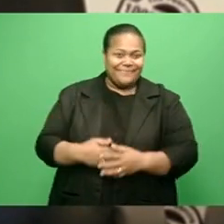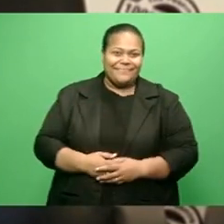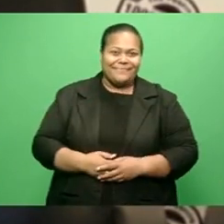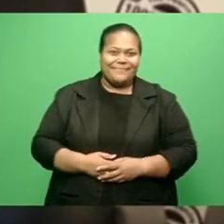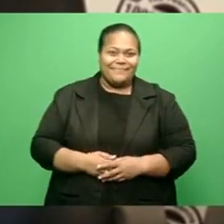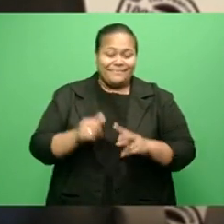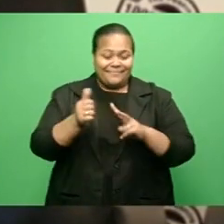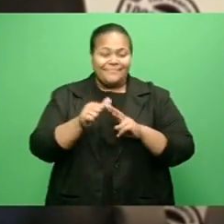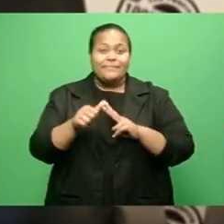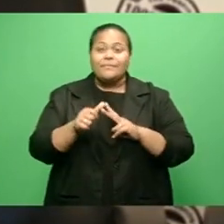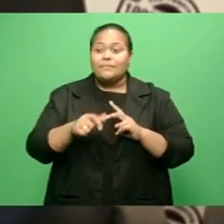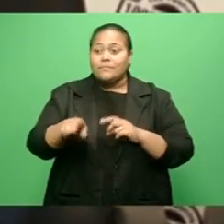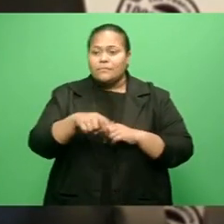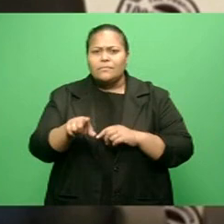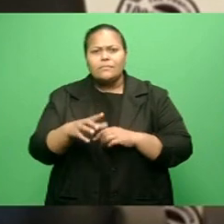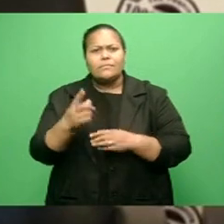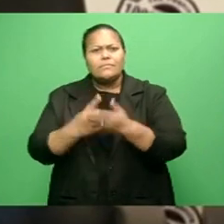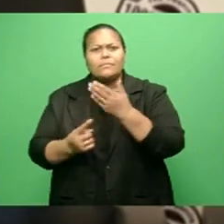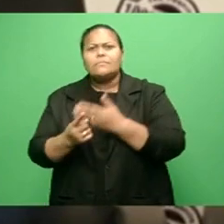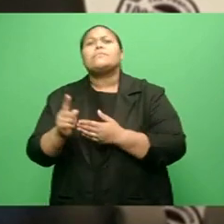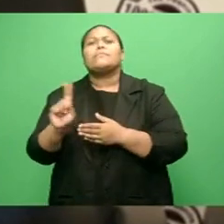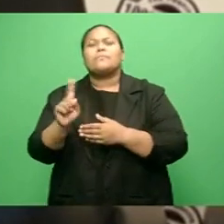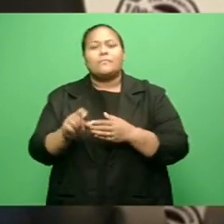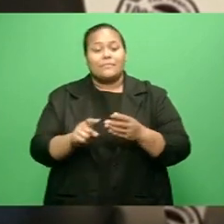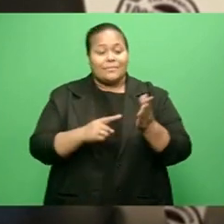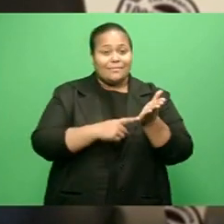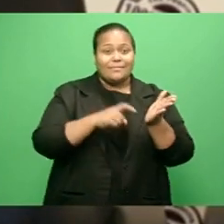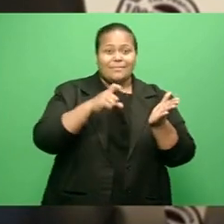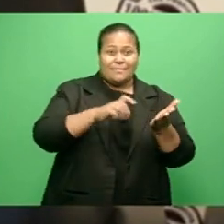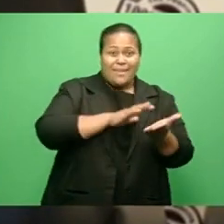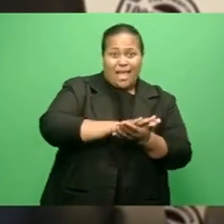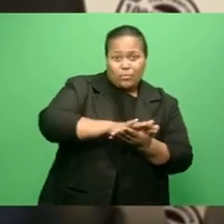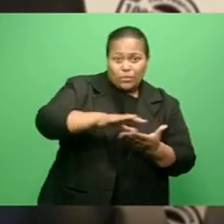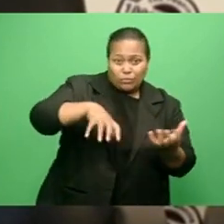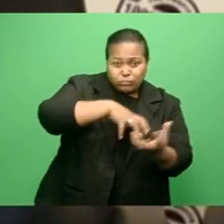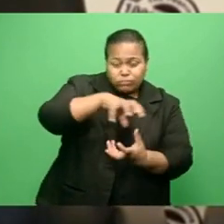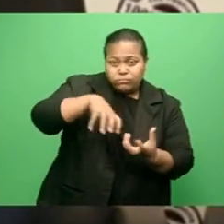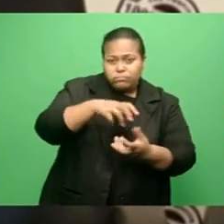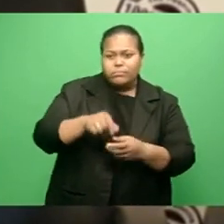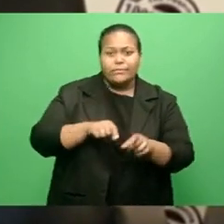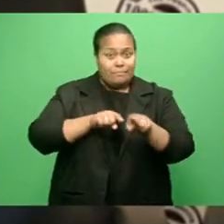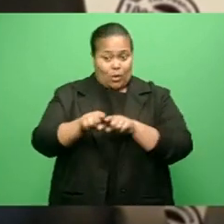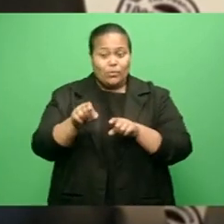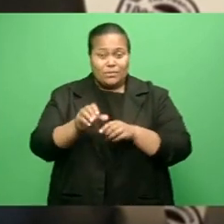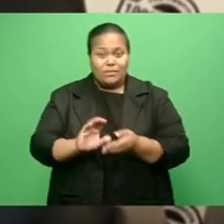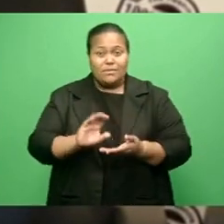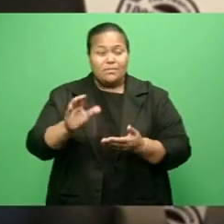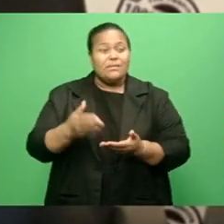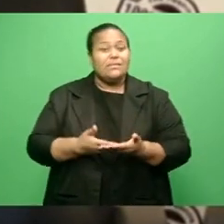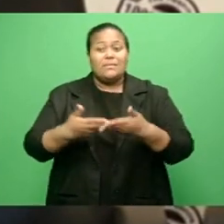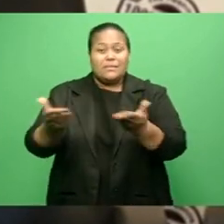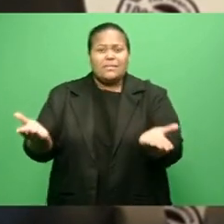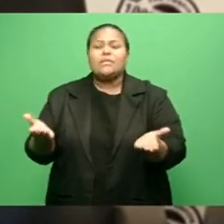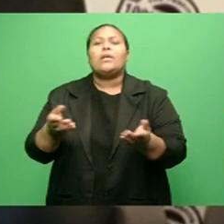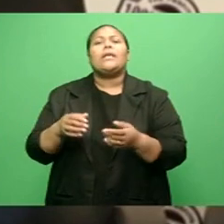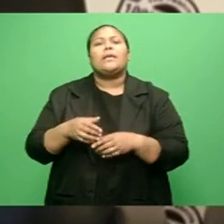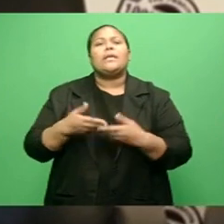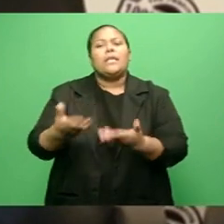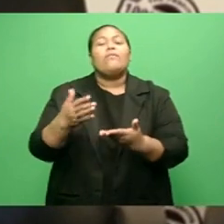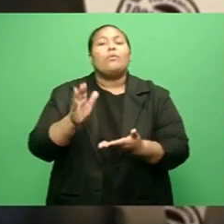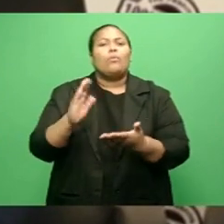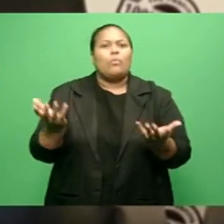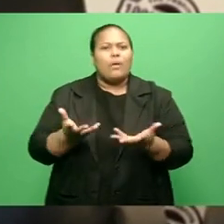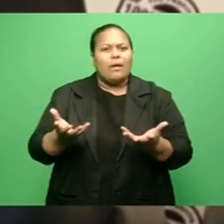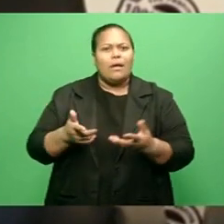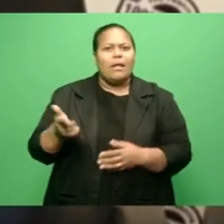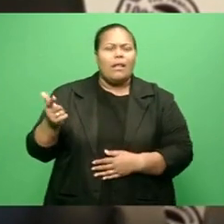those who are still affected by TC Herod. Majority of this will go to Ovala this time, and